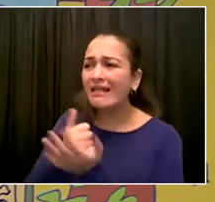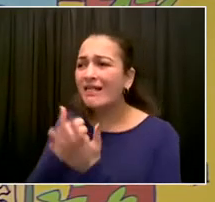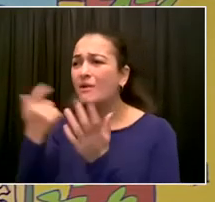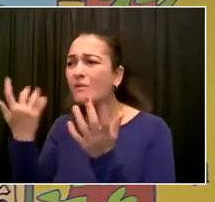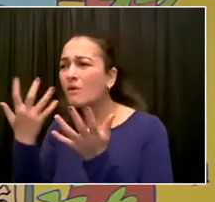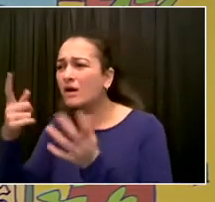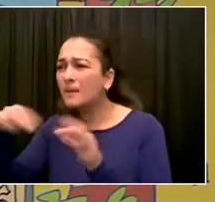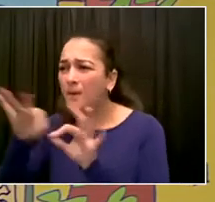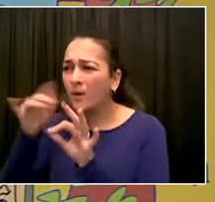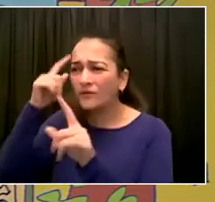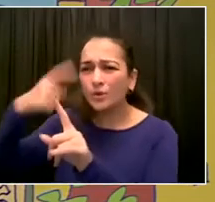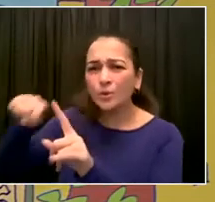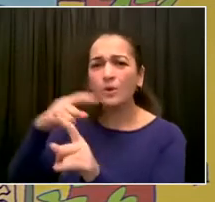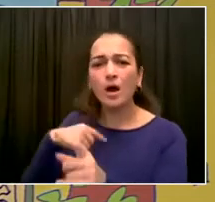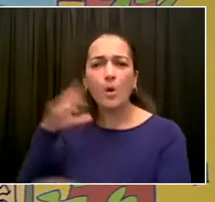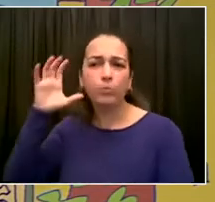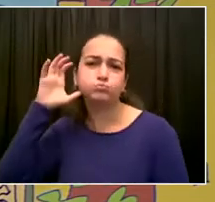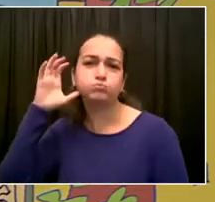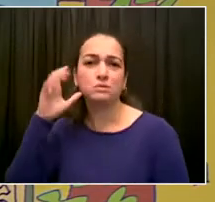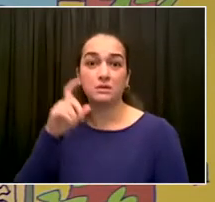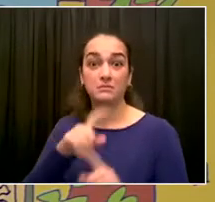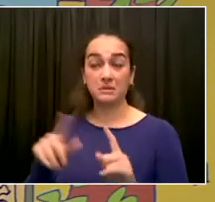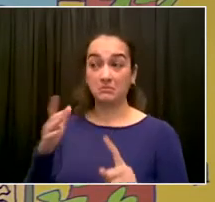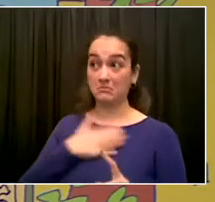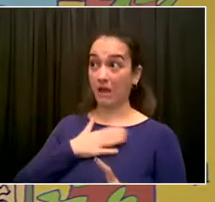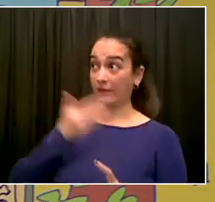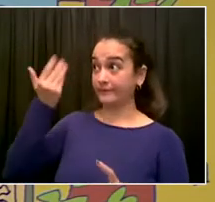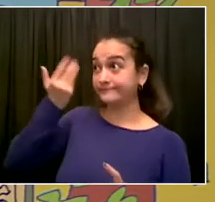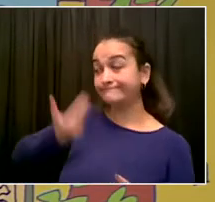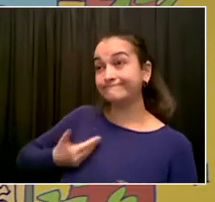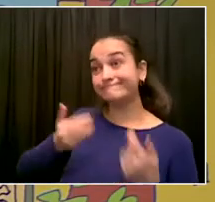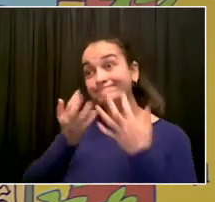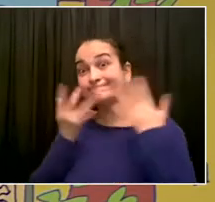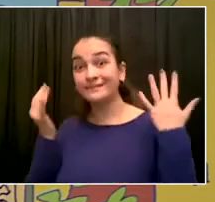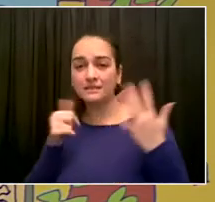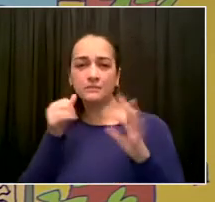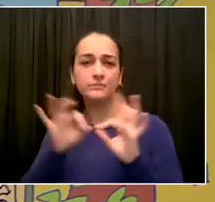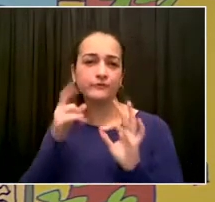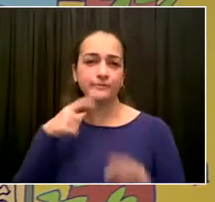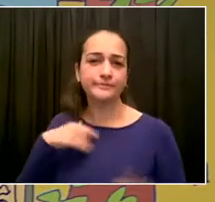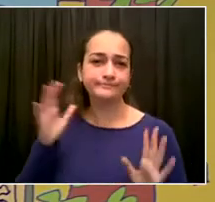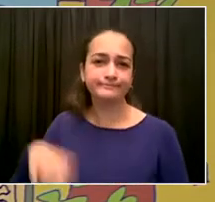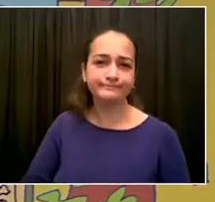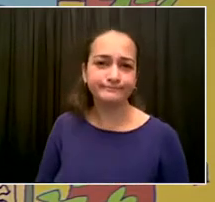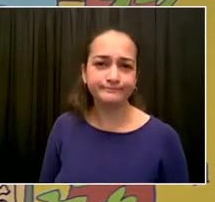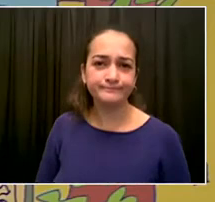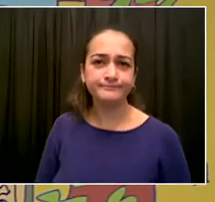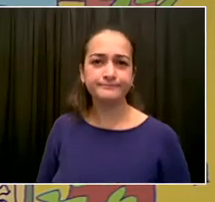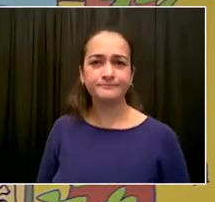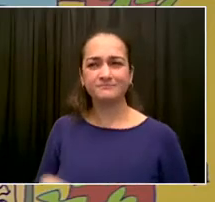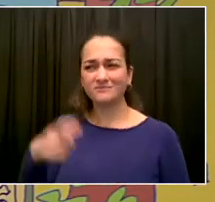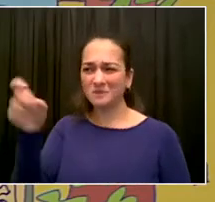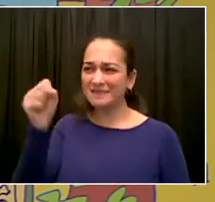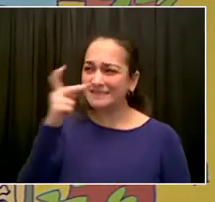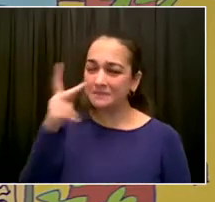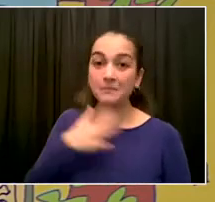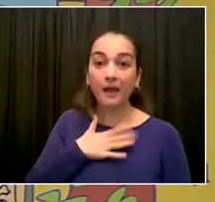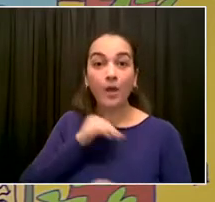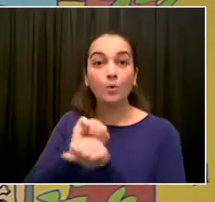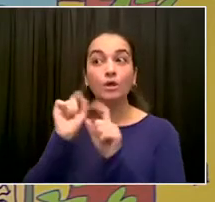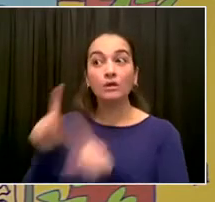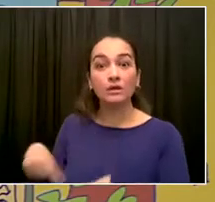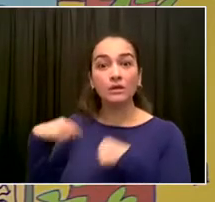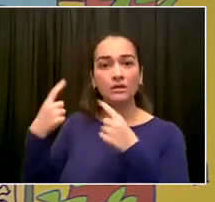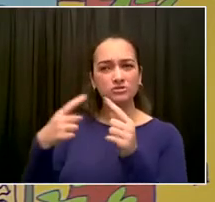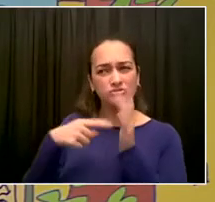and how much work we've done on them. We had a great summer. We had a lot of fun this summer as the city was coming back. I'm really